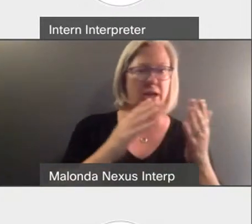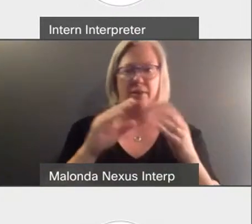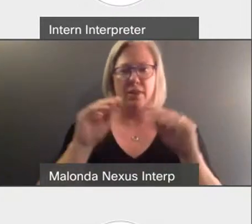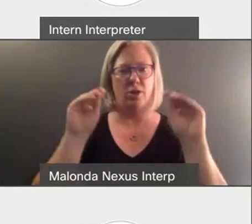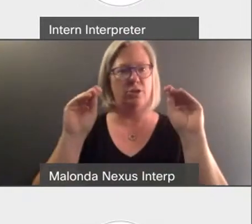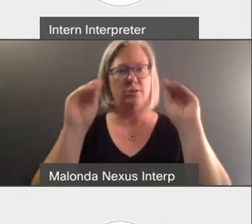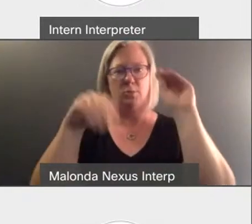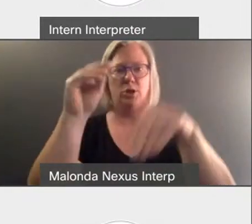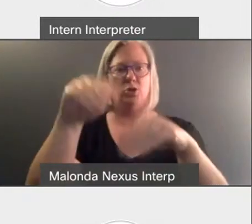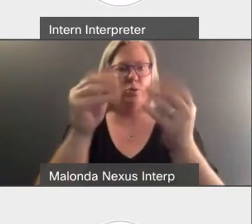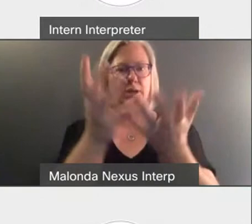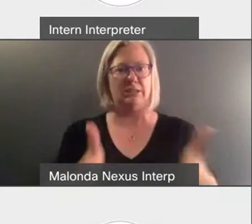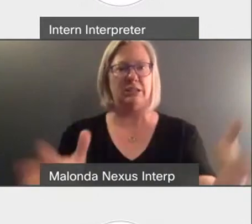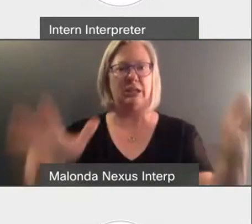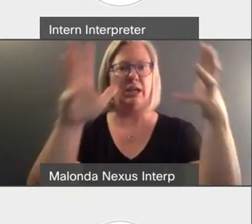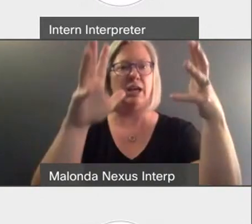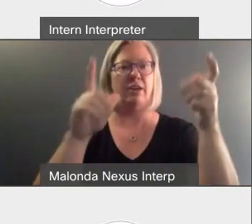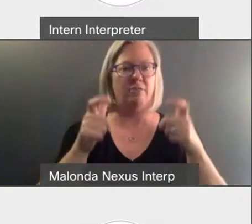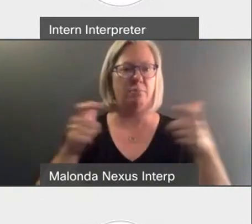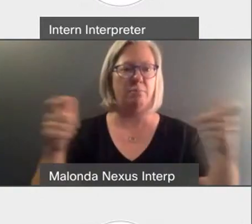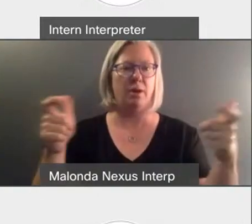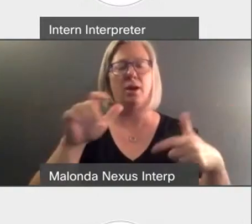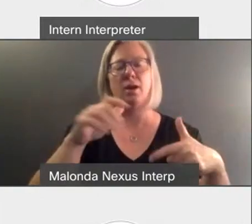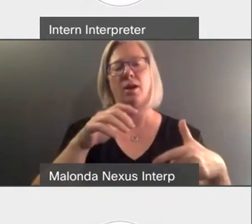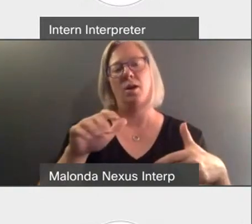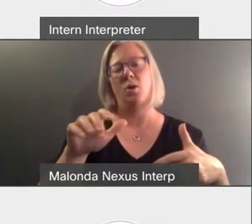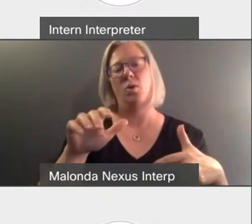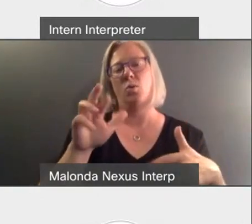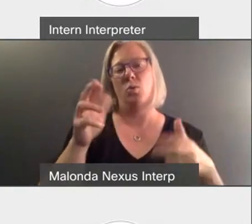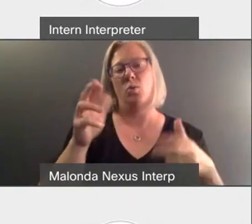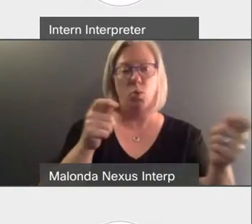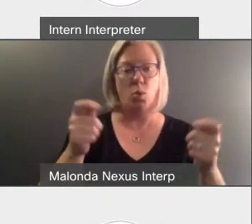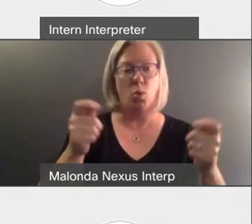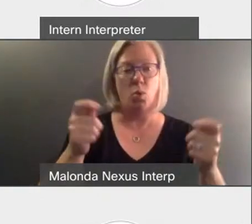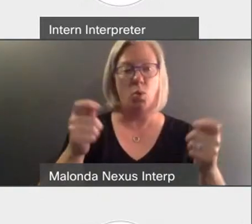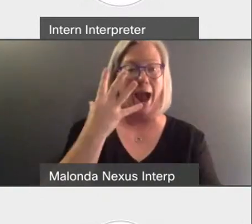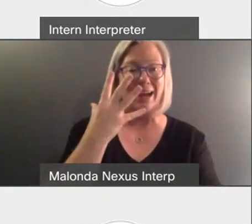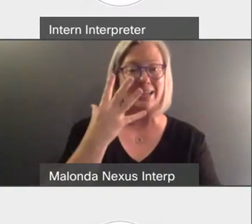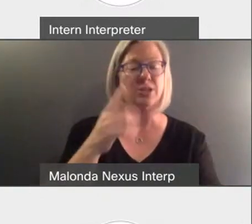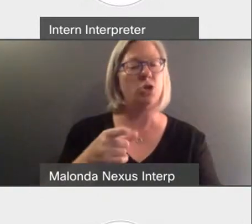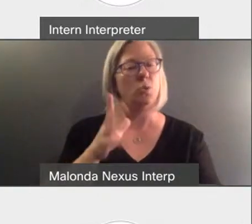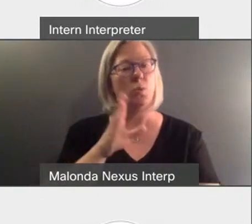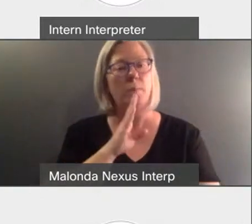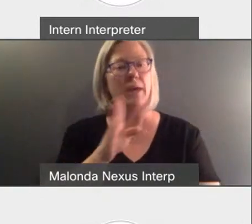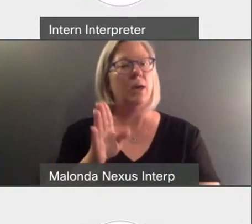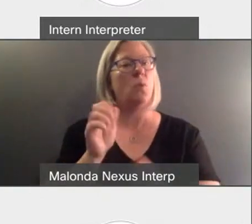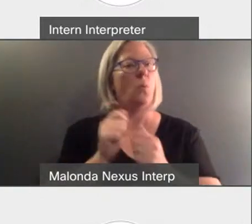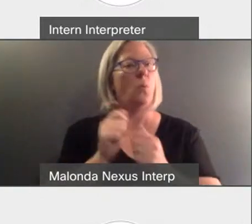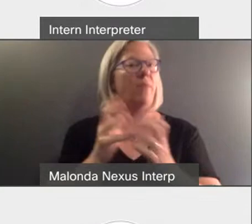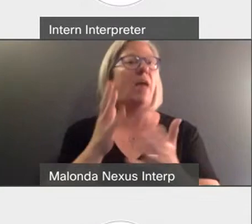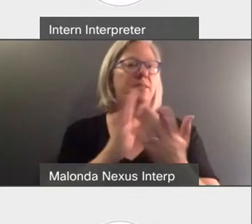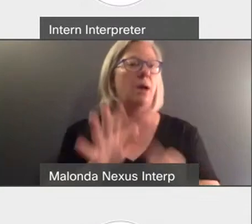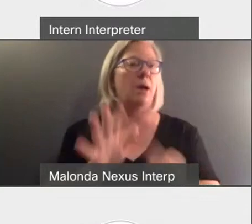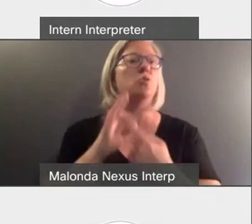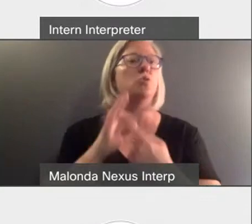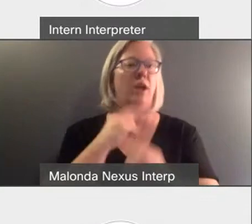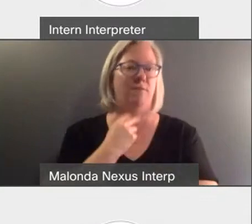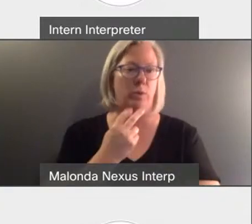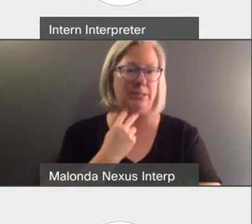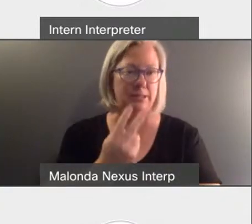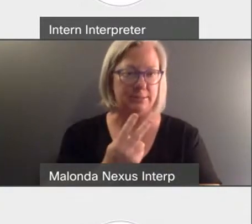of majority rural white, you would basically be out some really unique voices. And